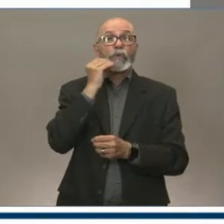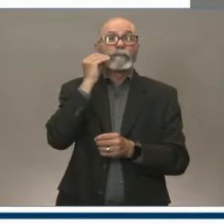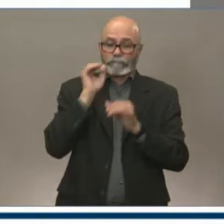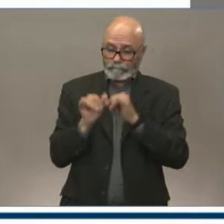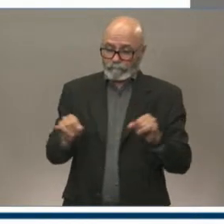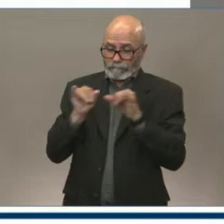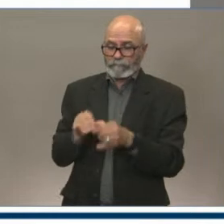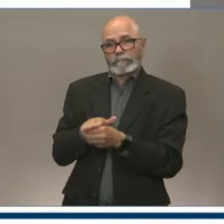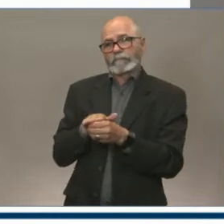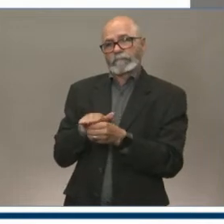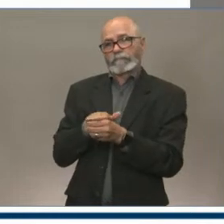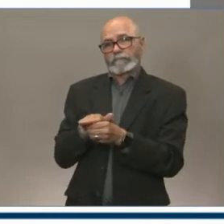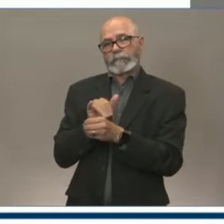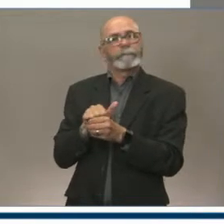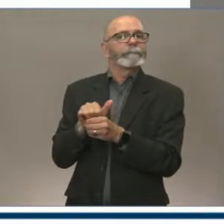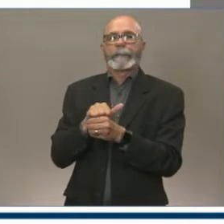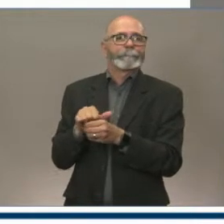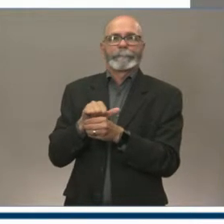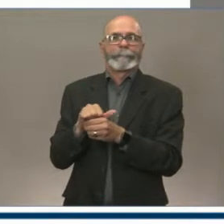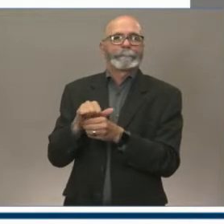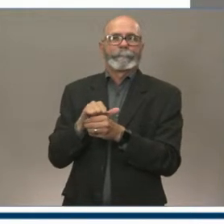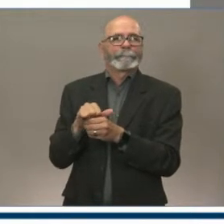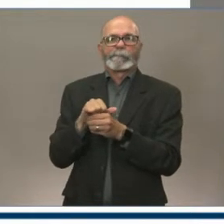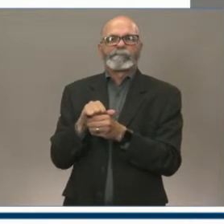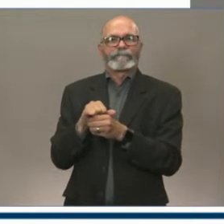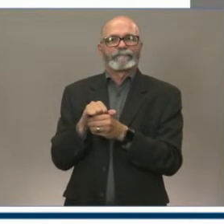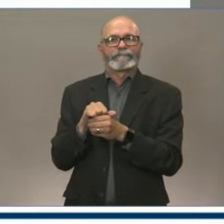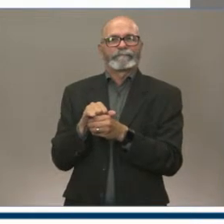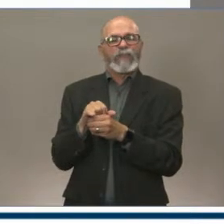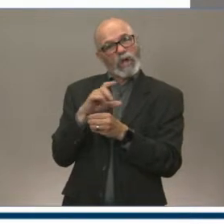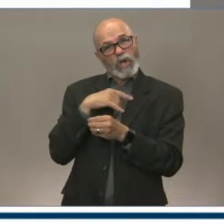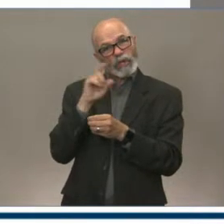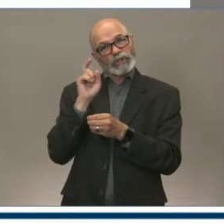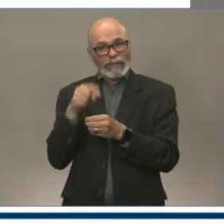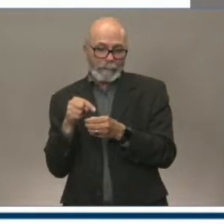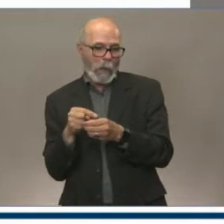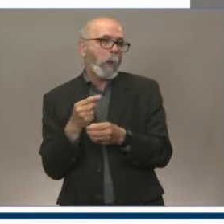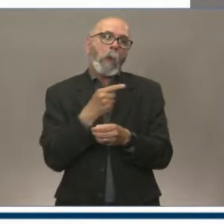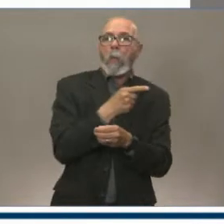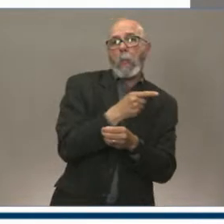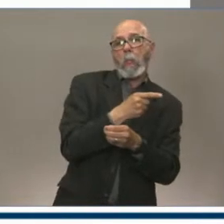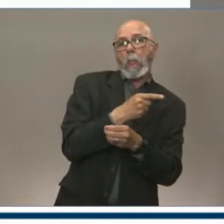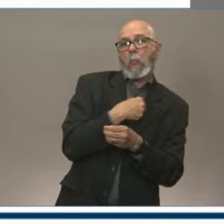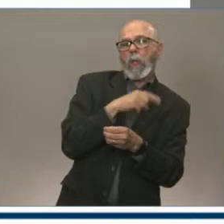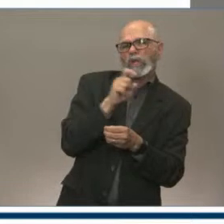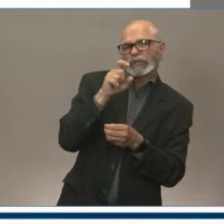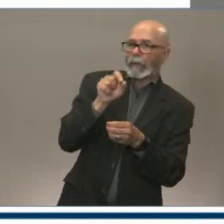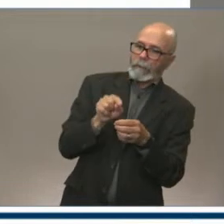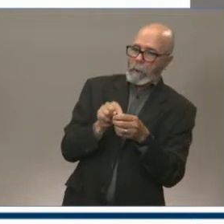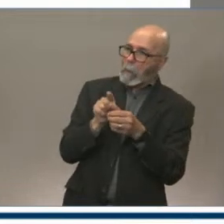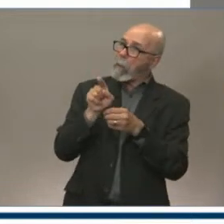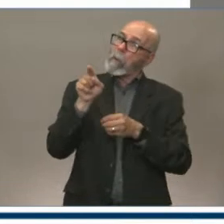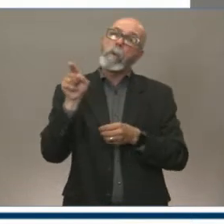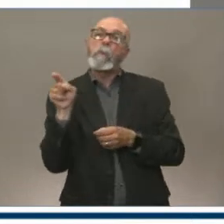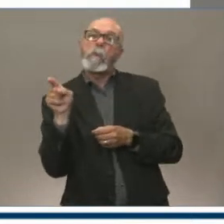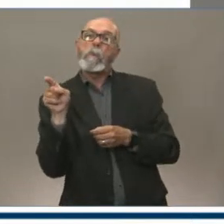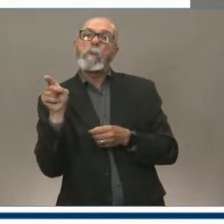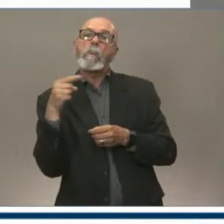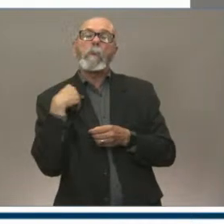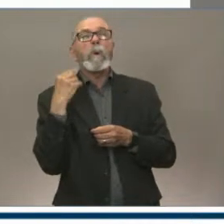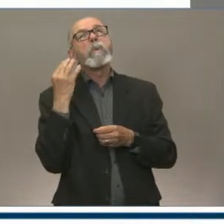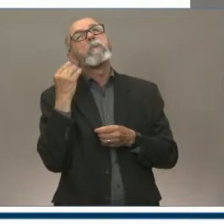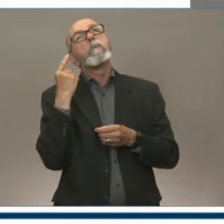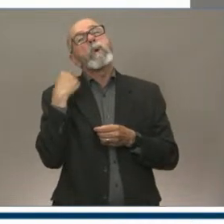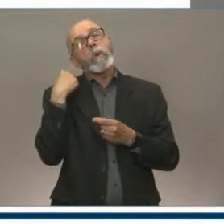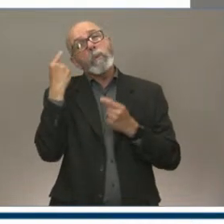If you have to ask yourself if you should go here or do this or that, The answer is likely no. Do not